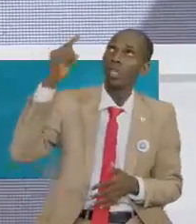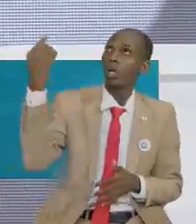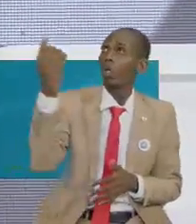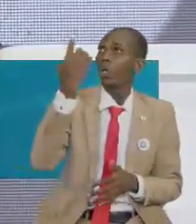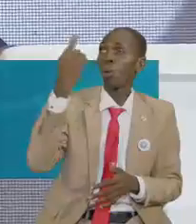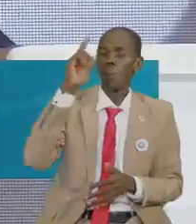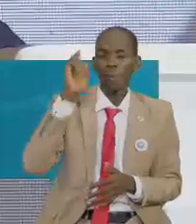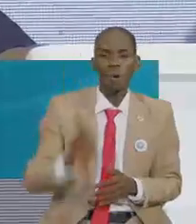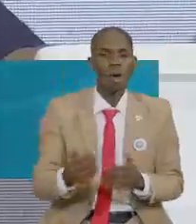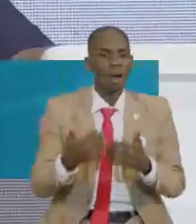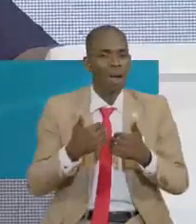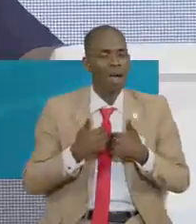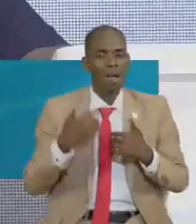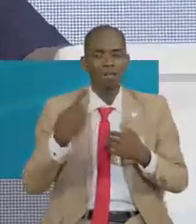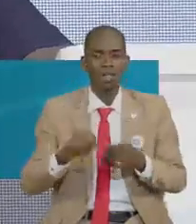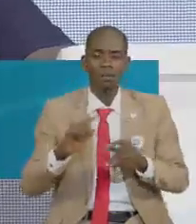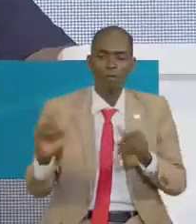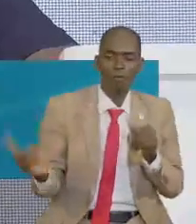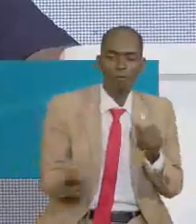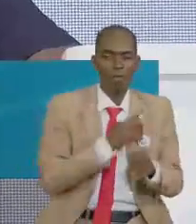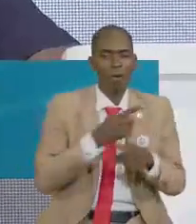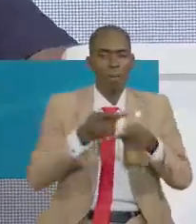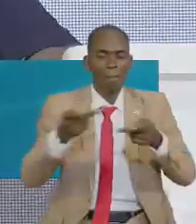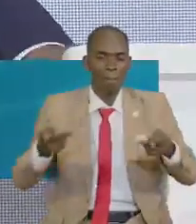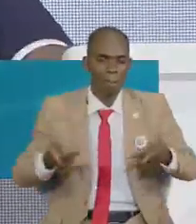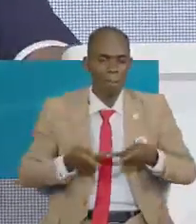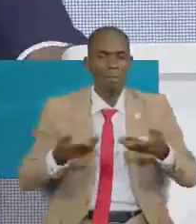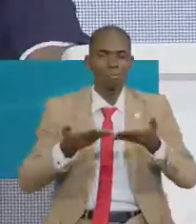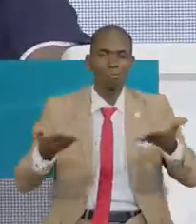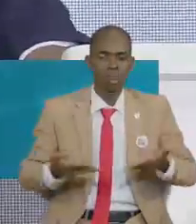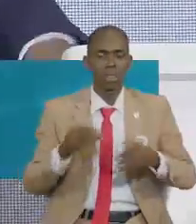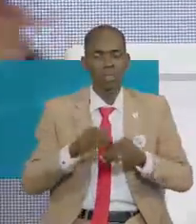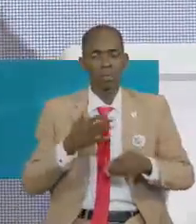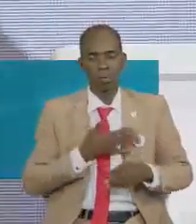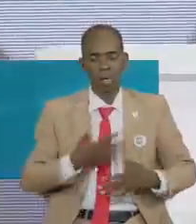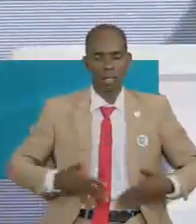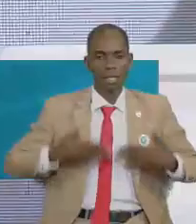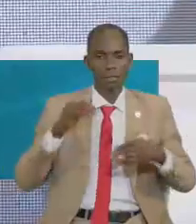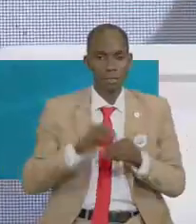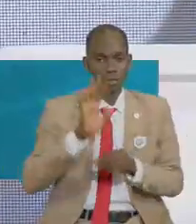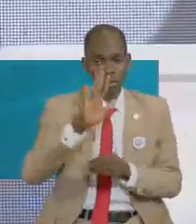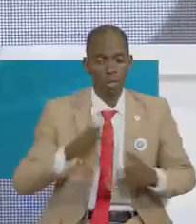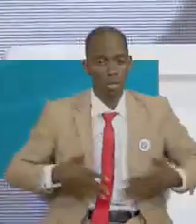have the supreme position in my life and in your life.